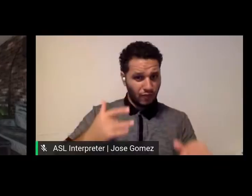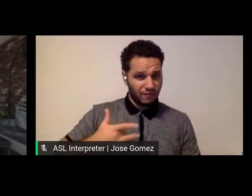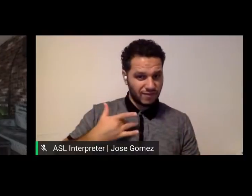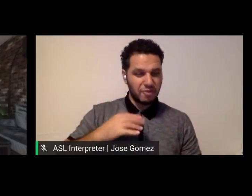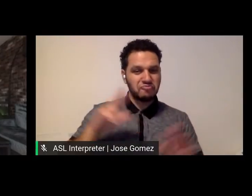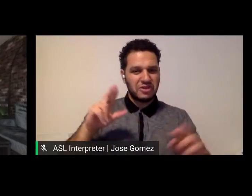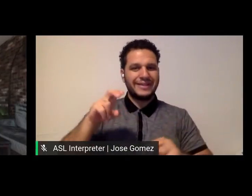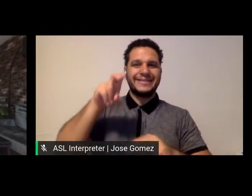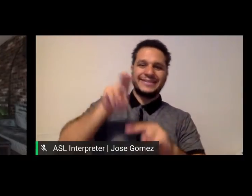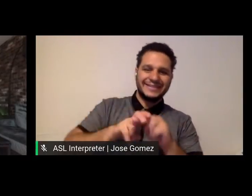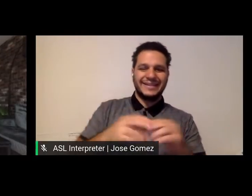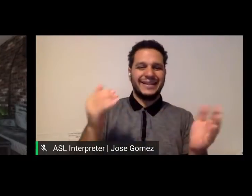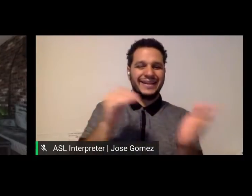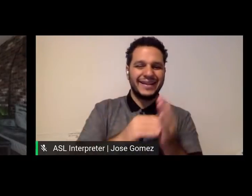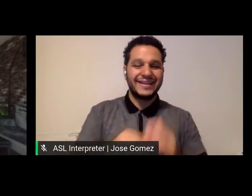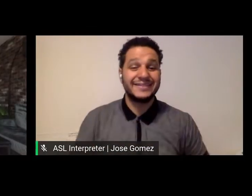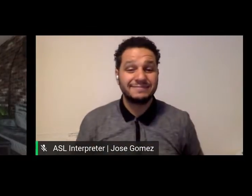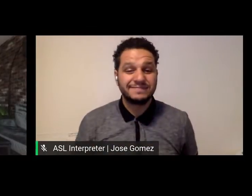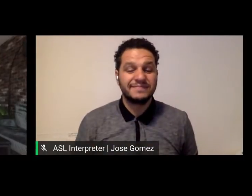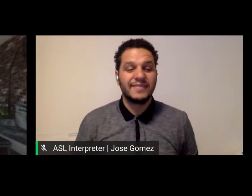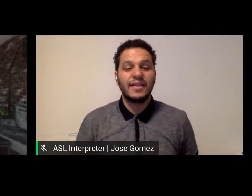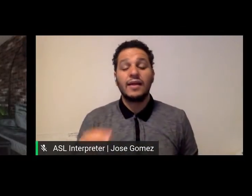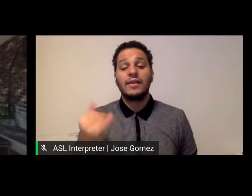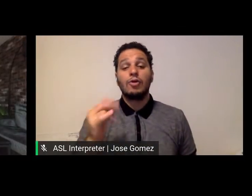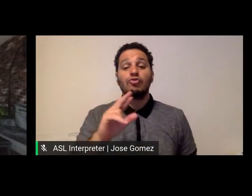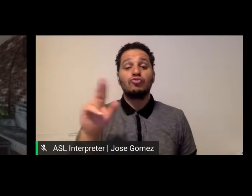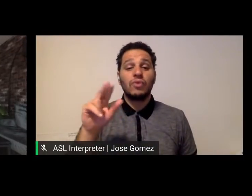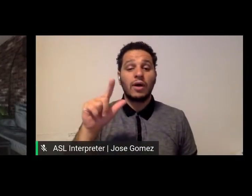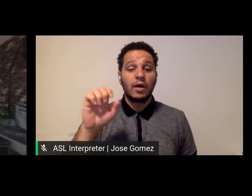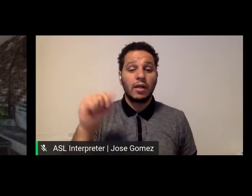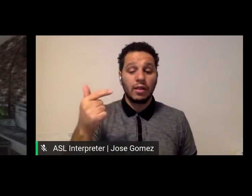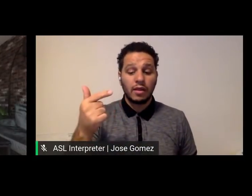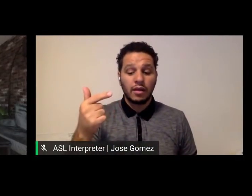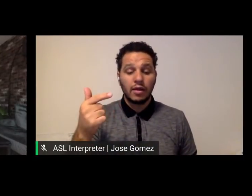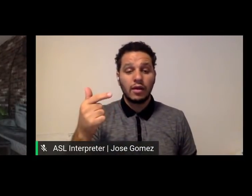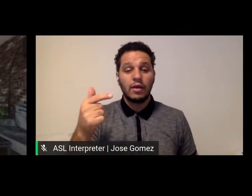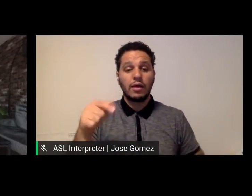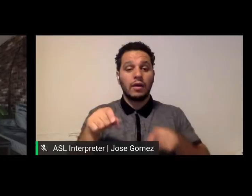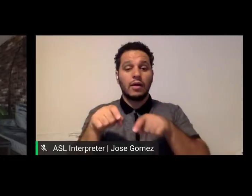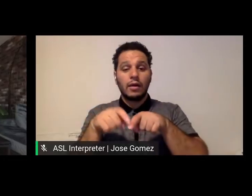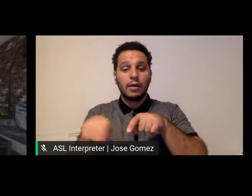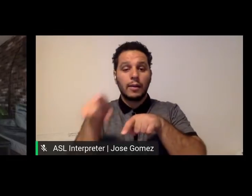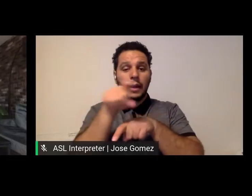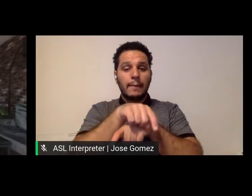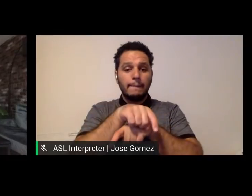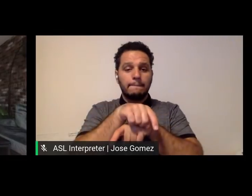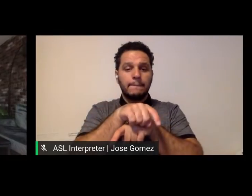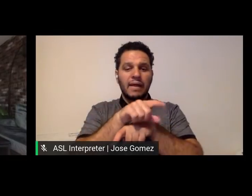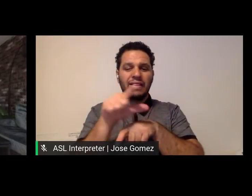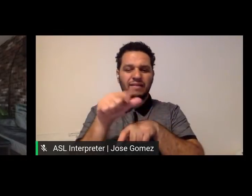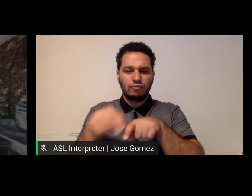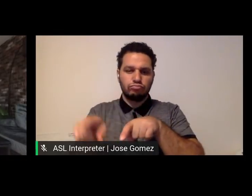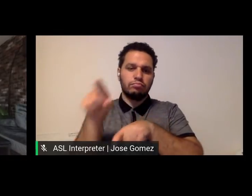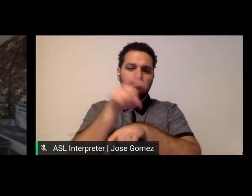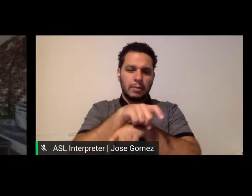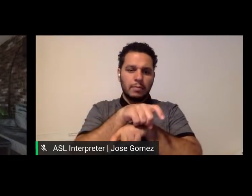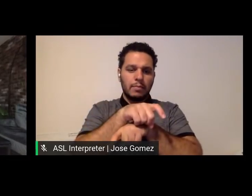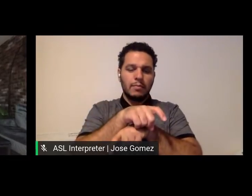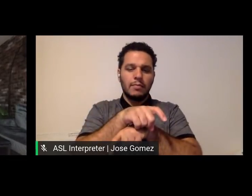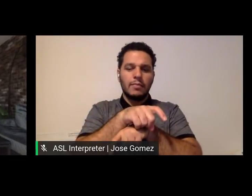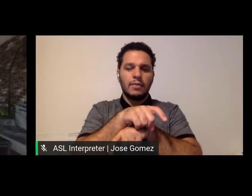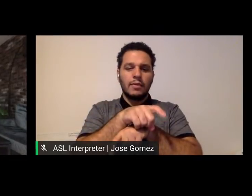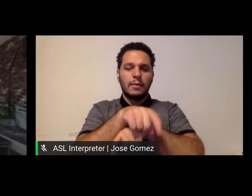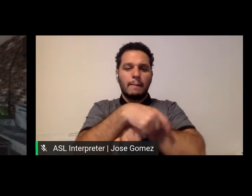again. So we're going to take our right leg and we're going to cross it over the front of our left leg and just prop it up like a kickstand.